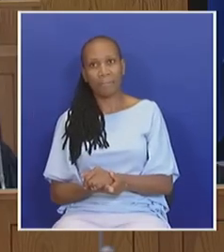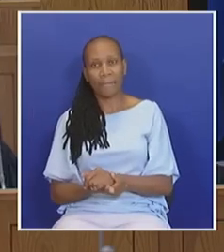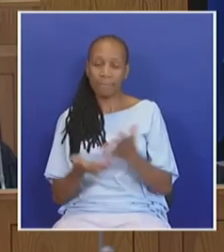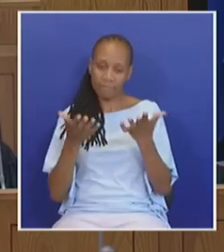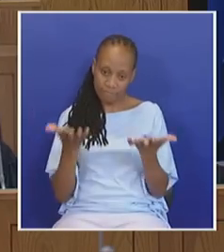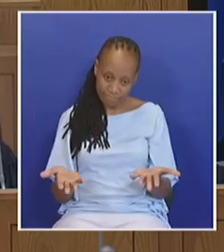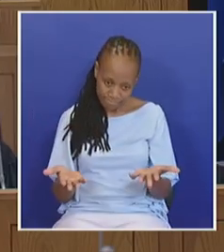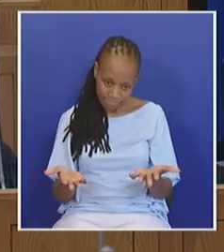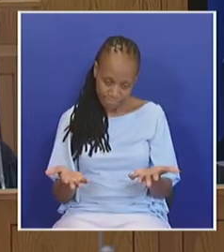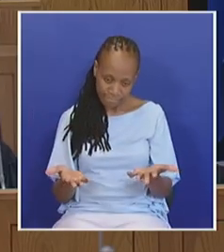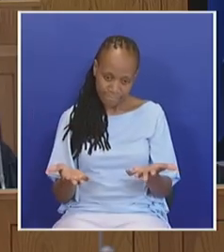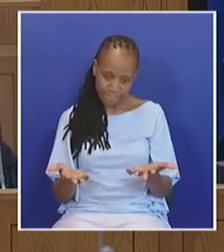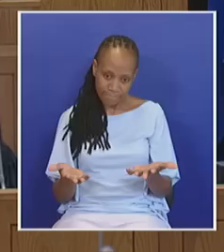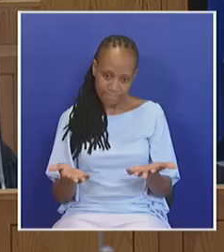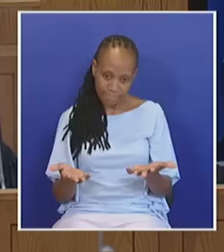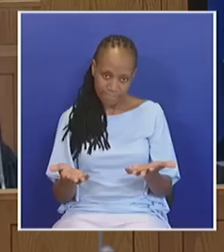Therefore,